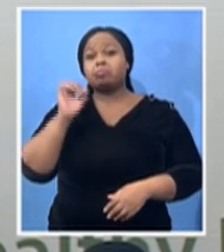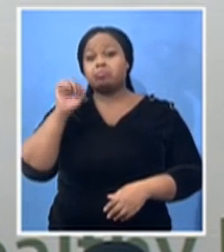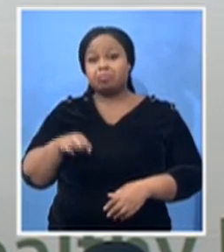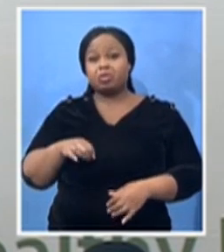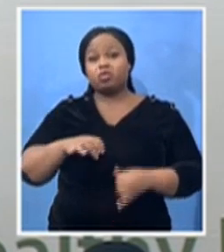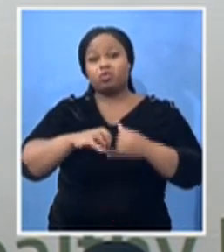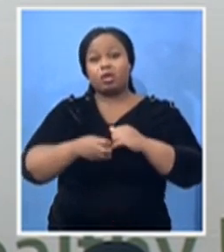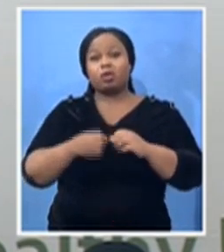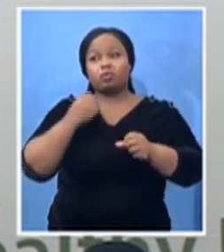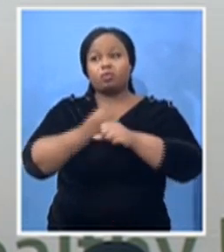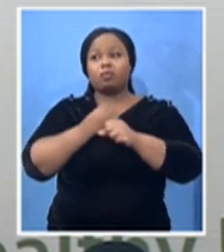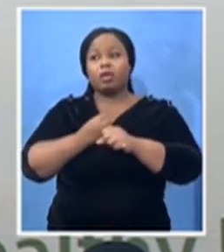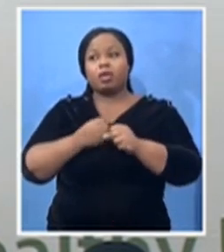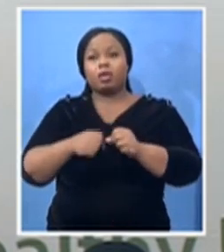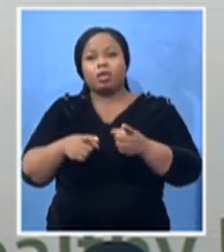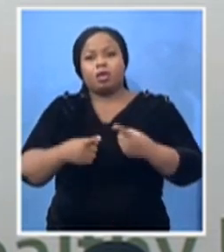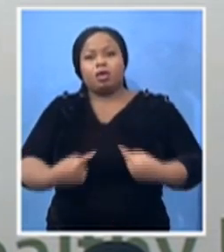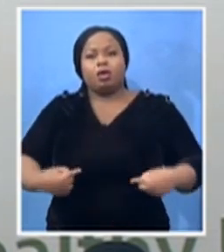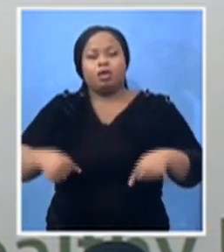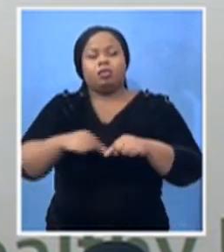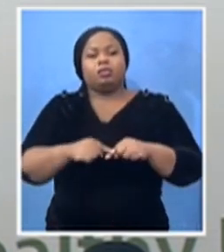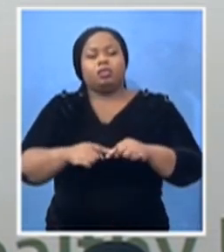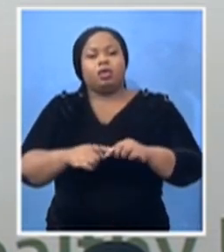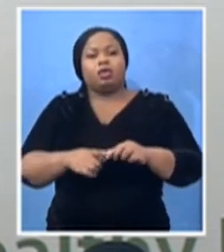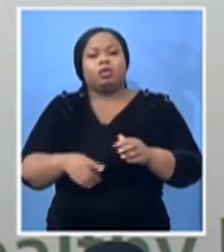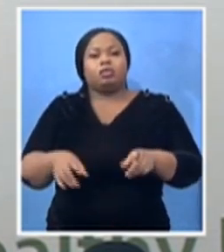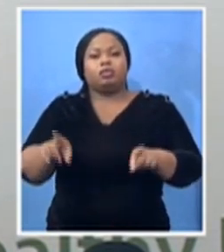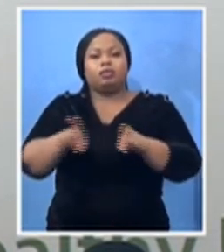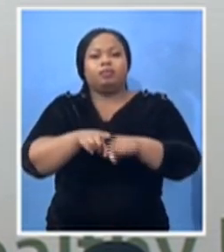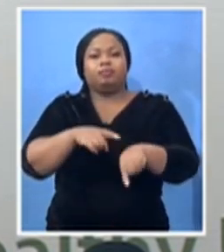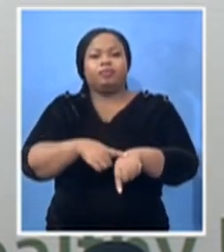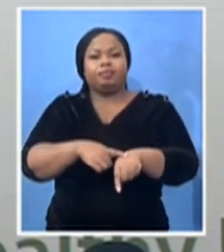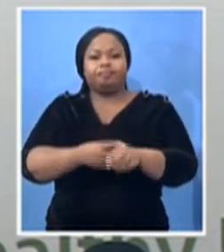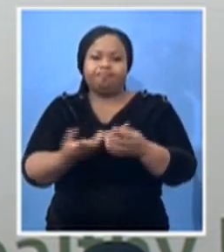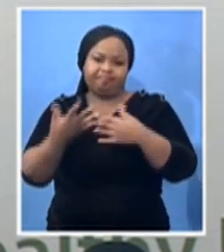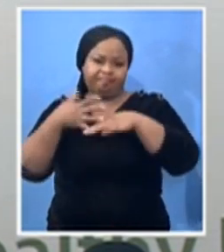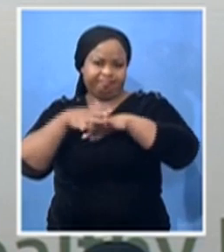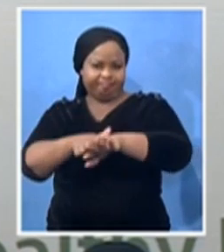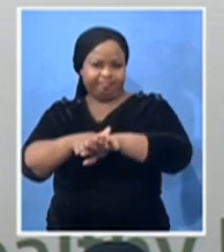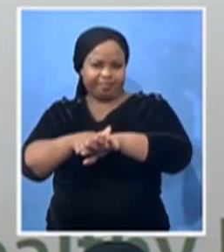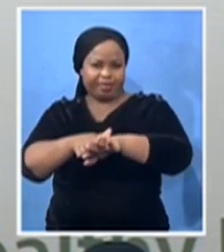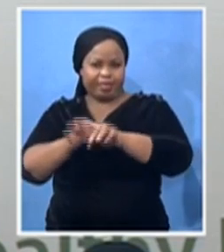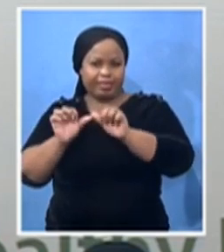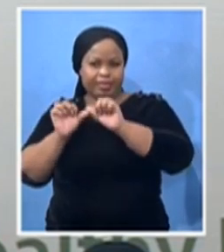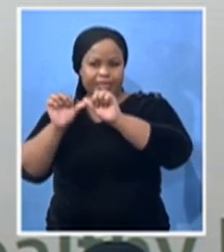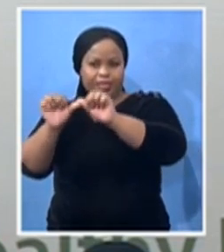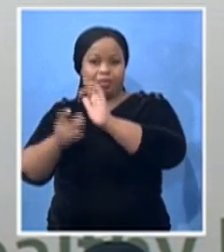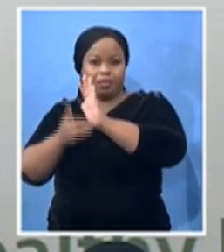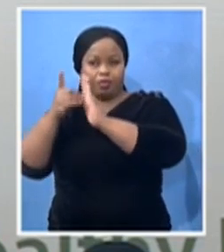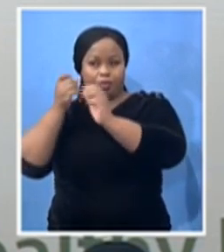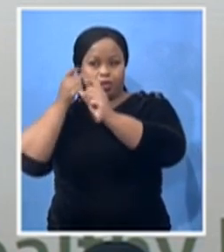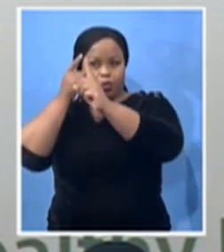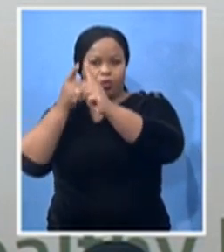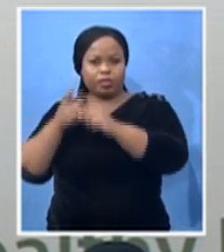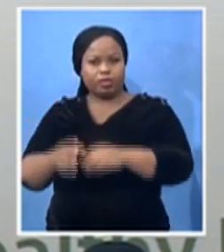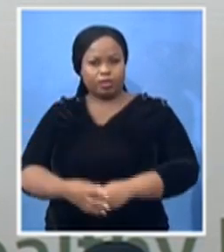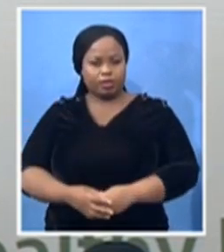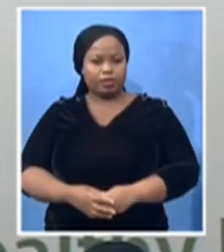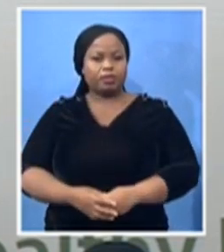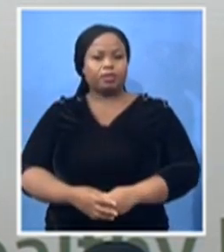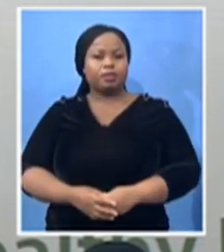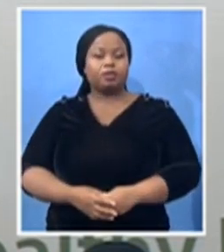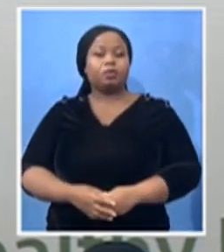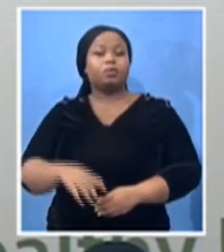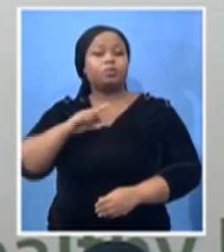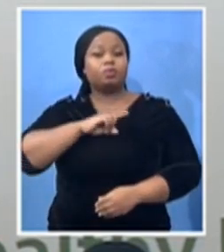of things, mainstream what we call sustainable development goals, to make sure that when we deal with issues of health, we